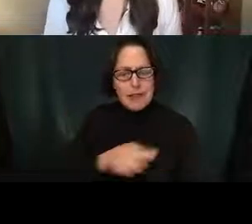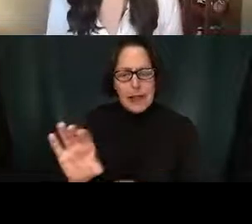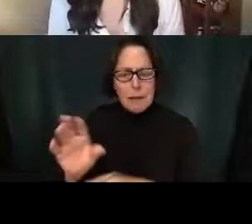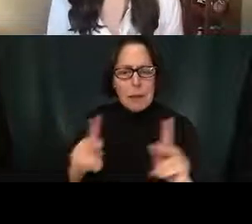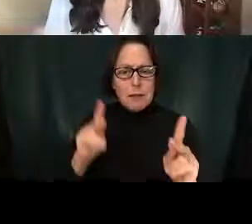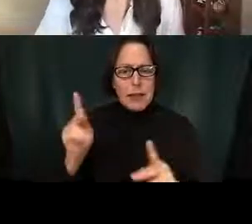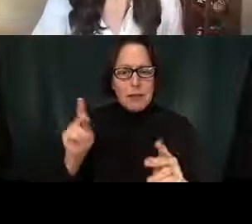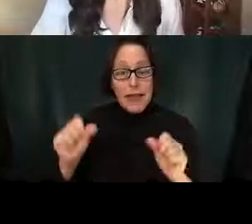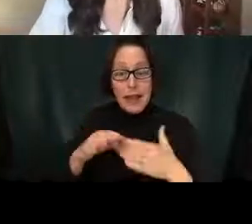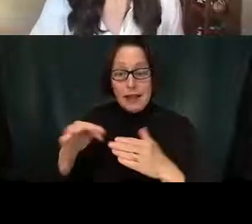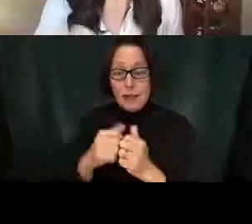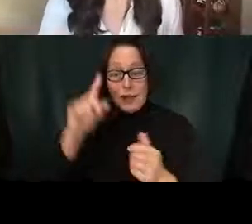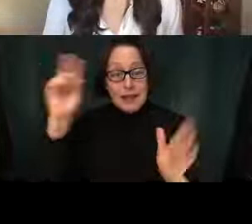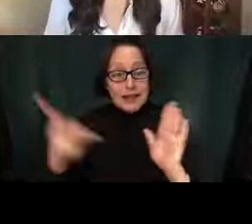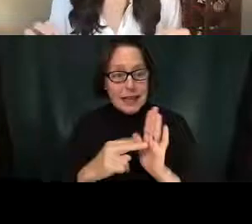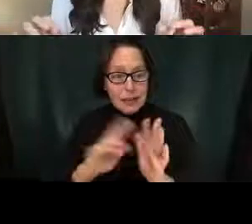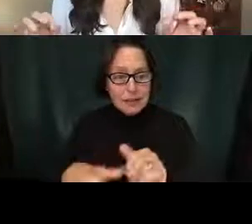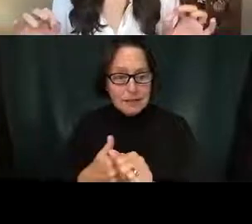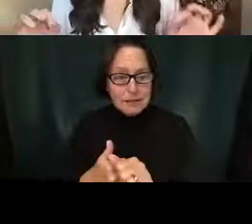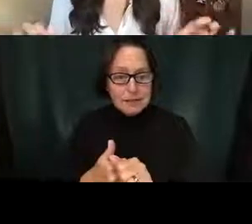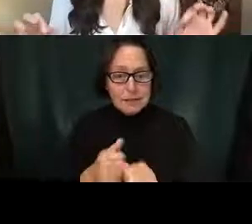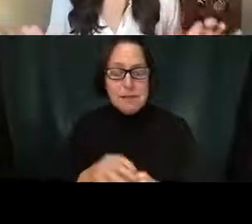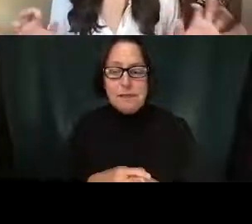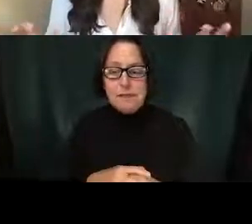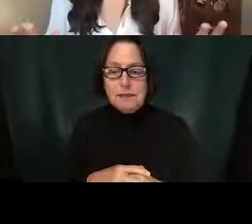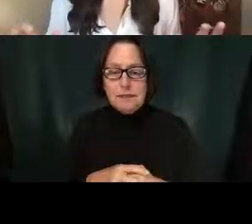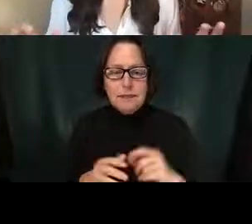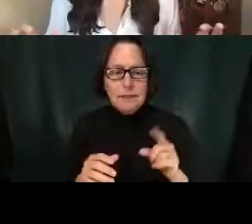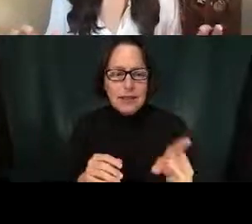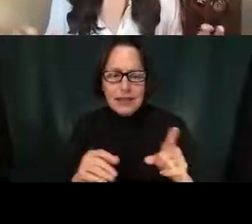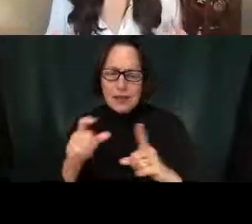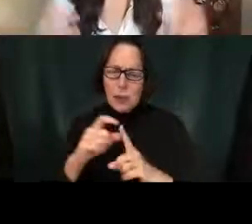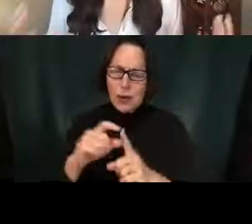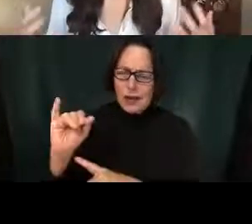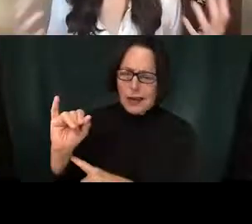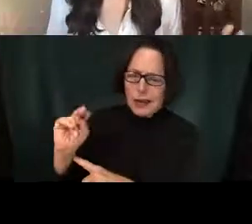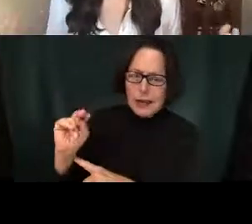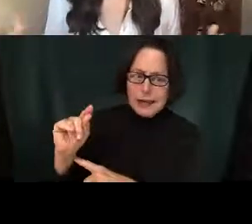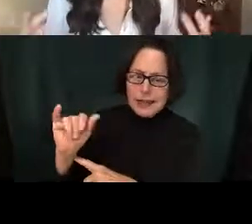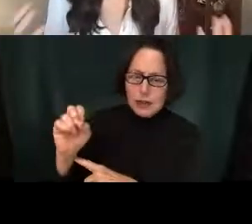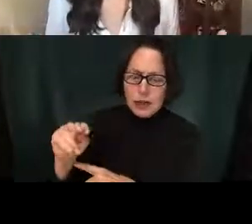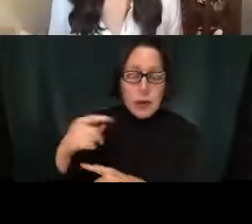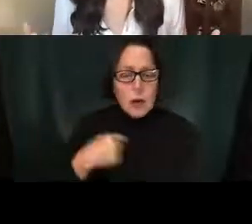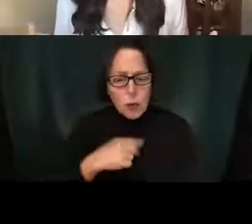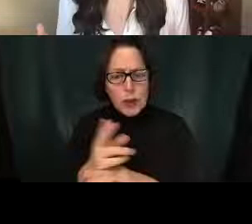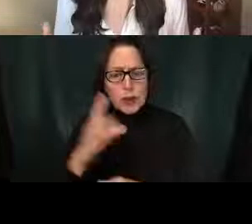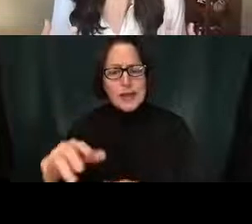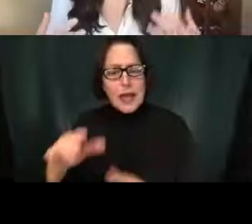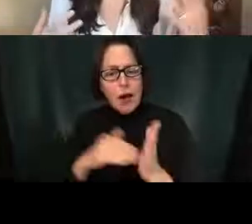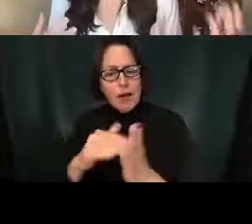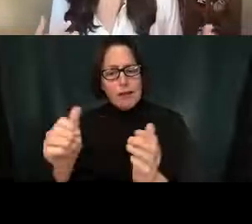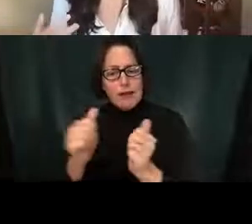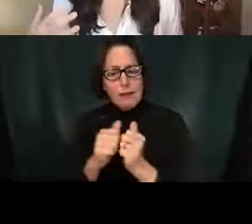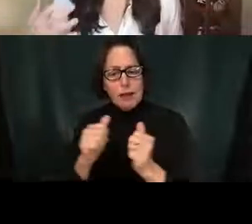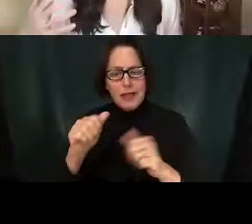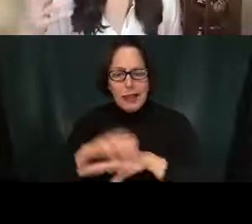with intention. And this word intention, we use it a lot in the English language.